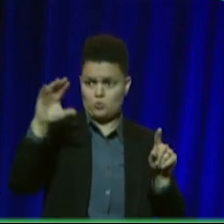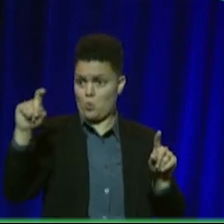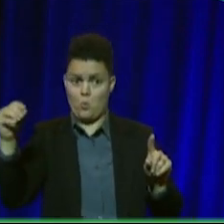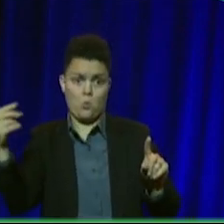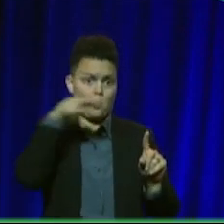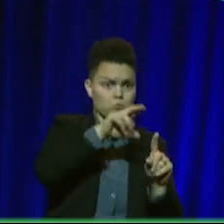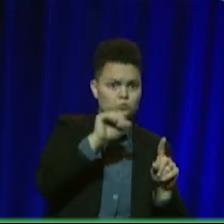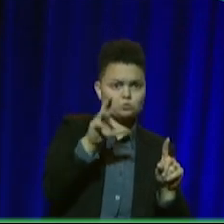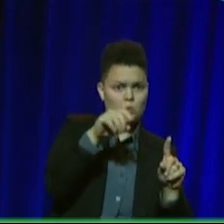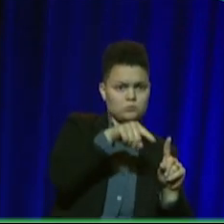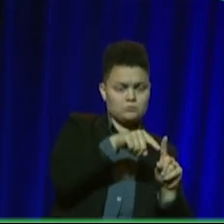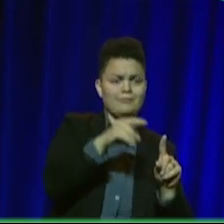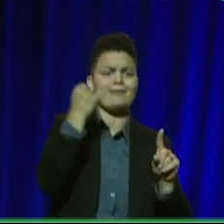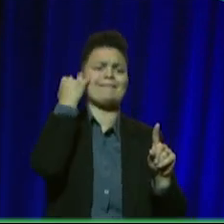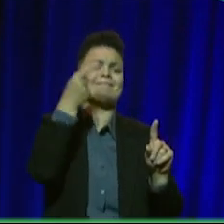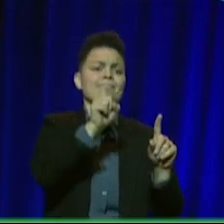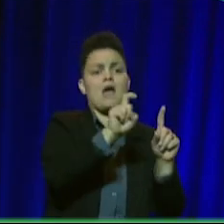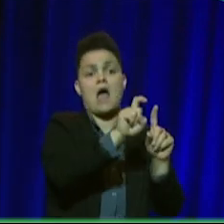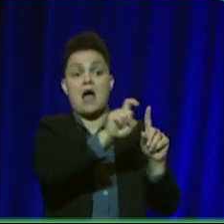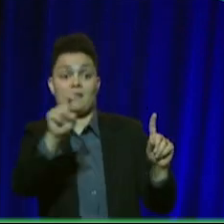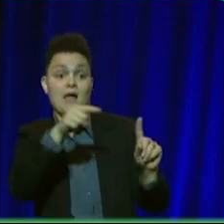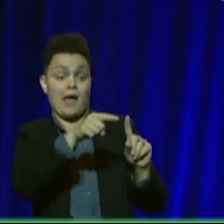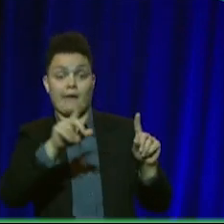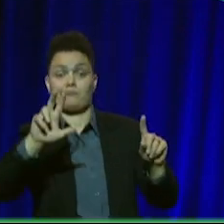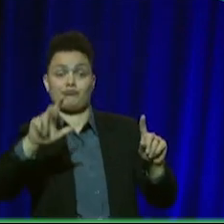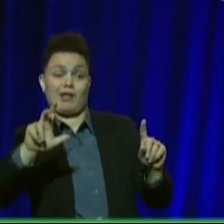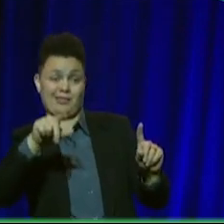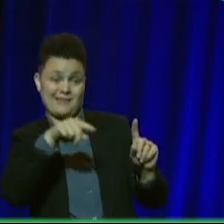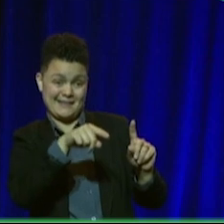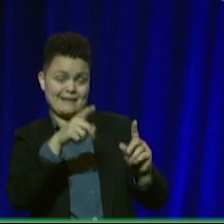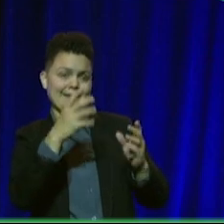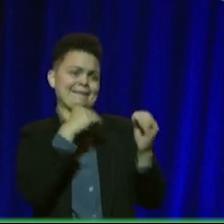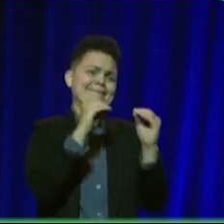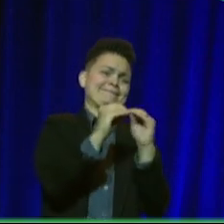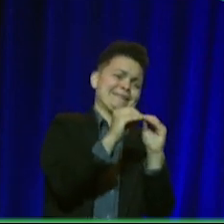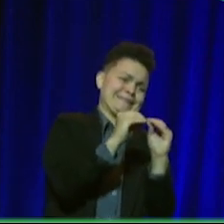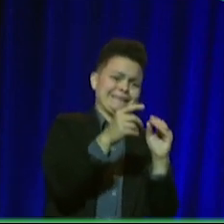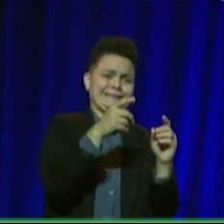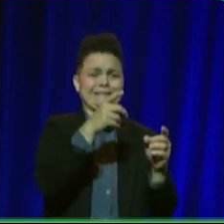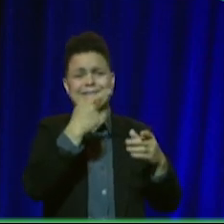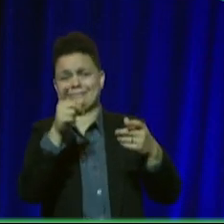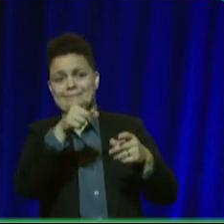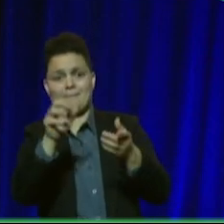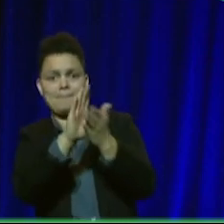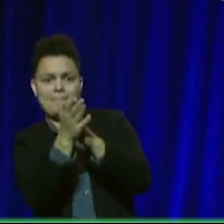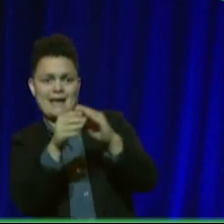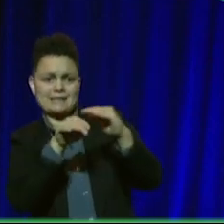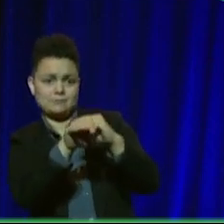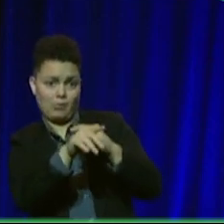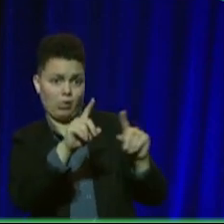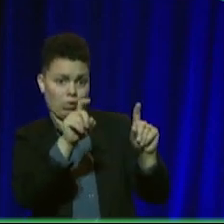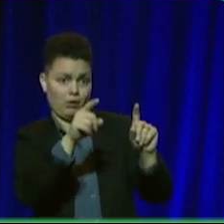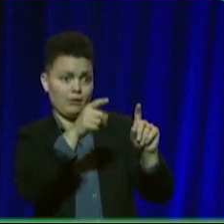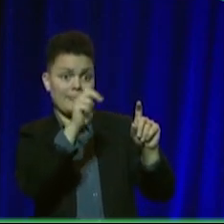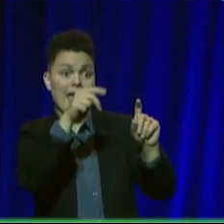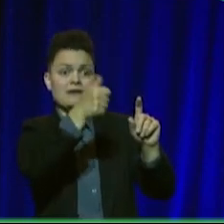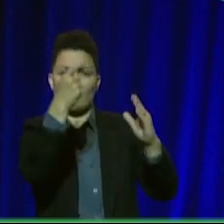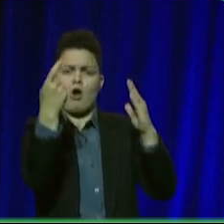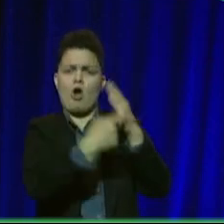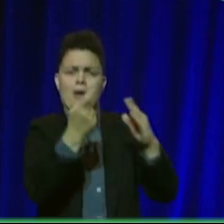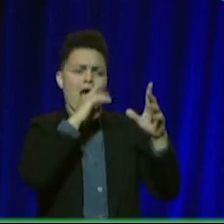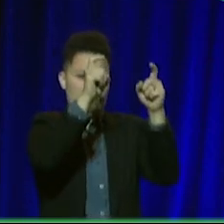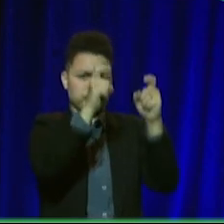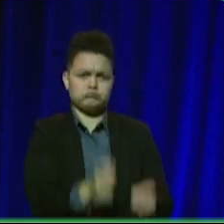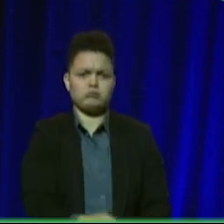code, right-click, fix it for accessibility, and the system will go out and do all the work to discover all the dependencies